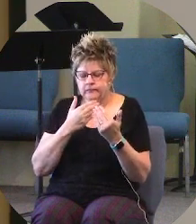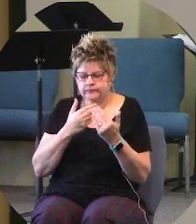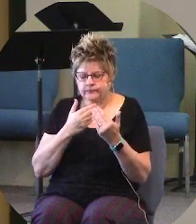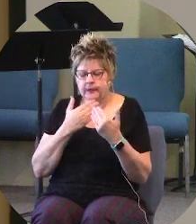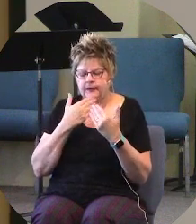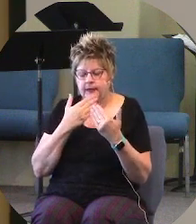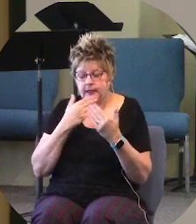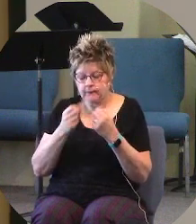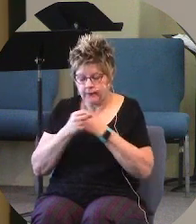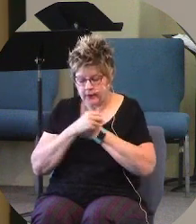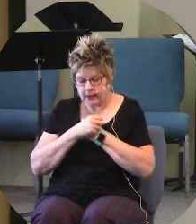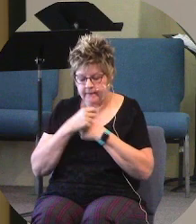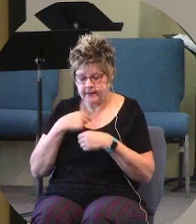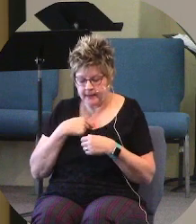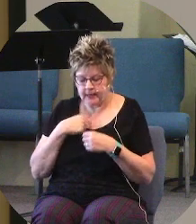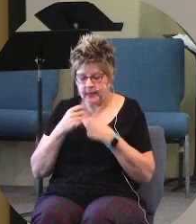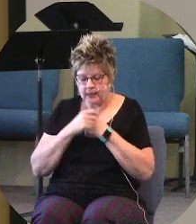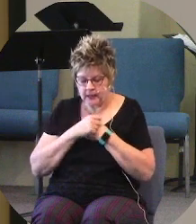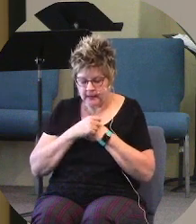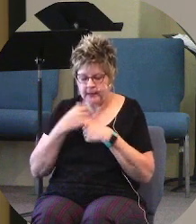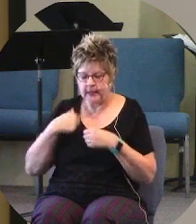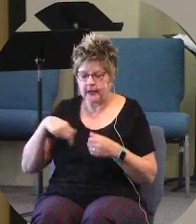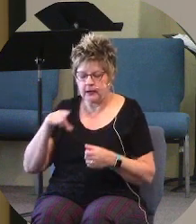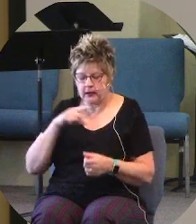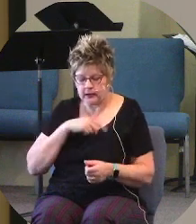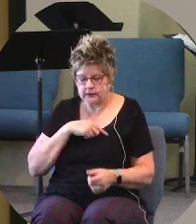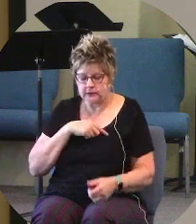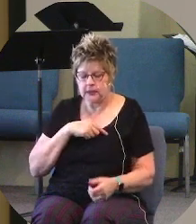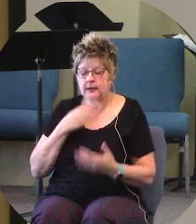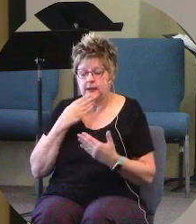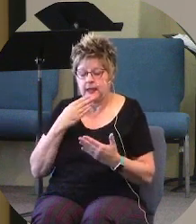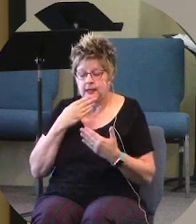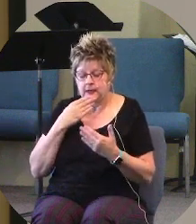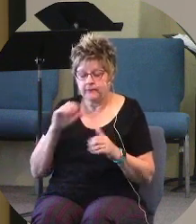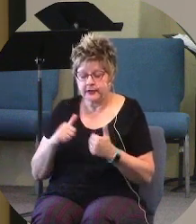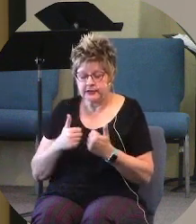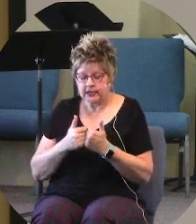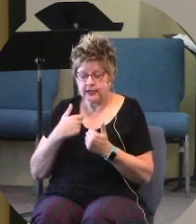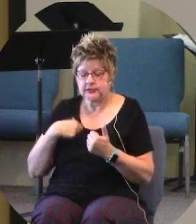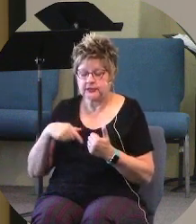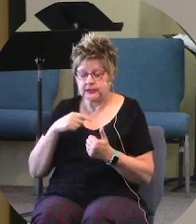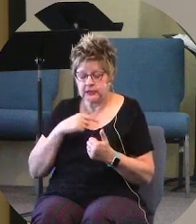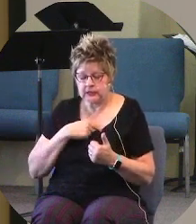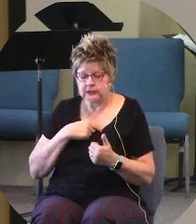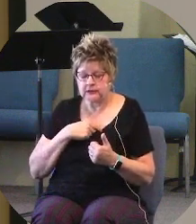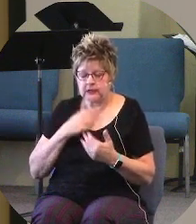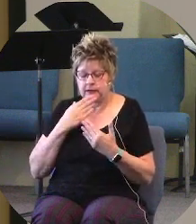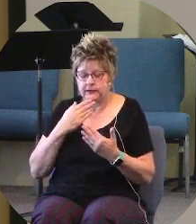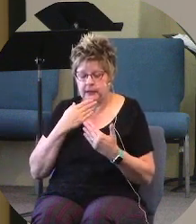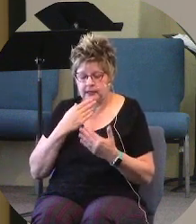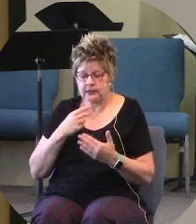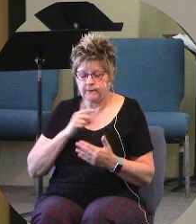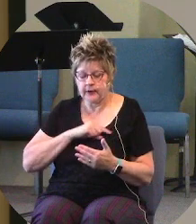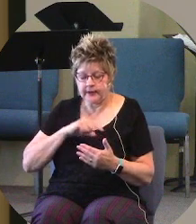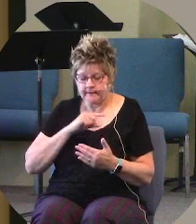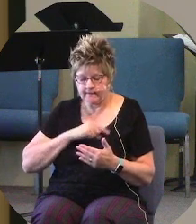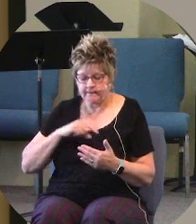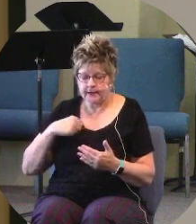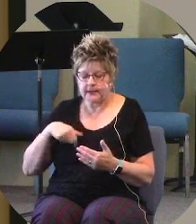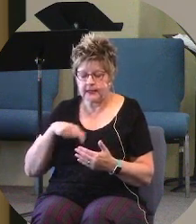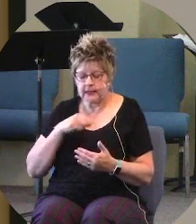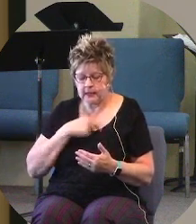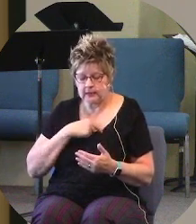Thank you for loving me. Thank you for loving us. Thank you for challenging us, God. God, thank you for convicting us